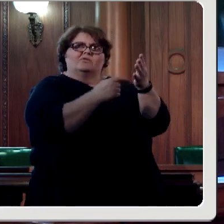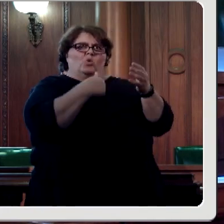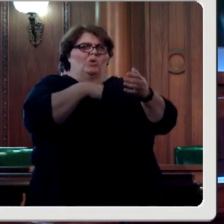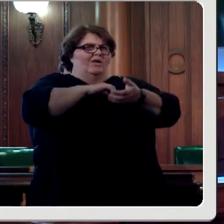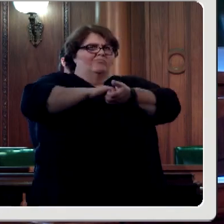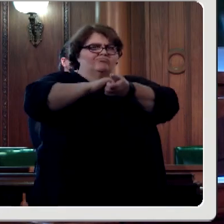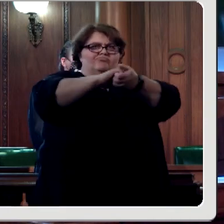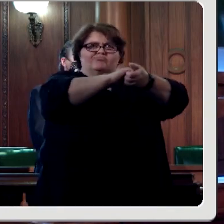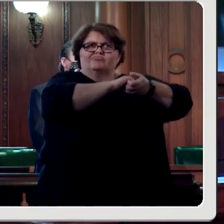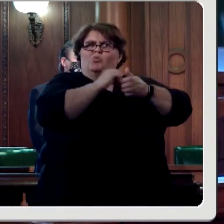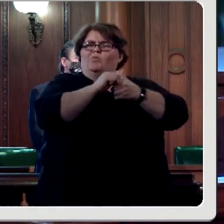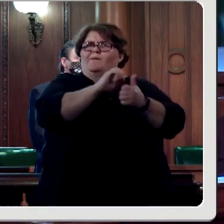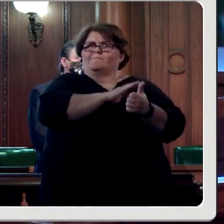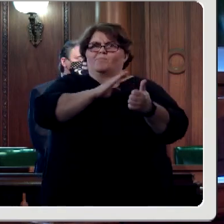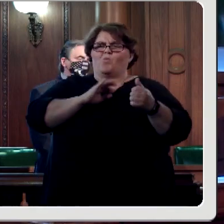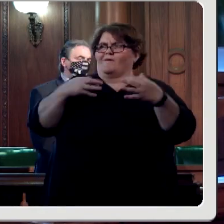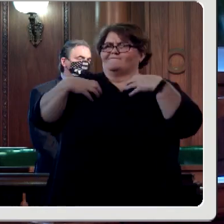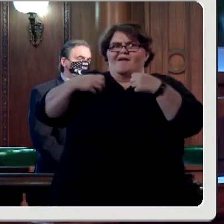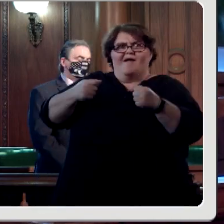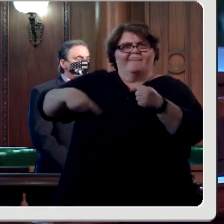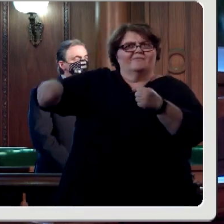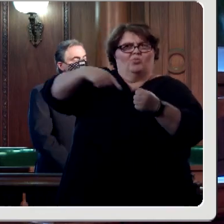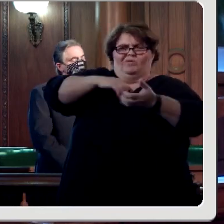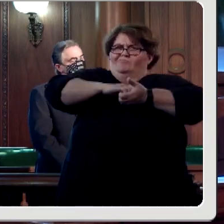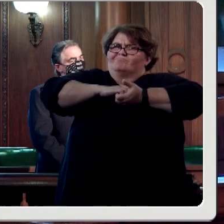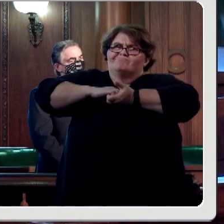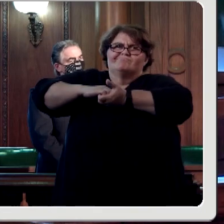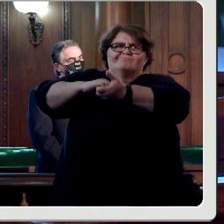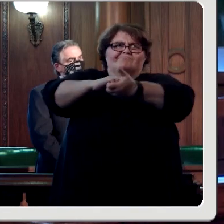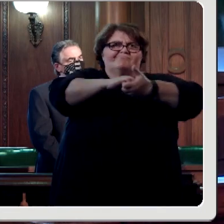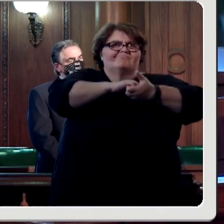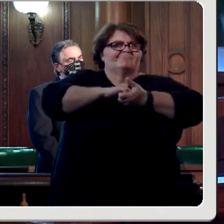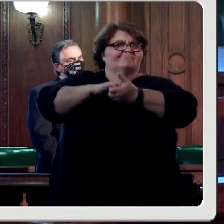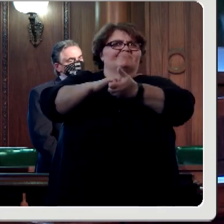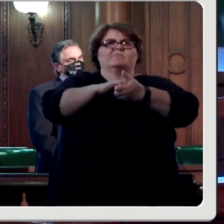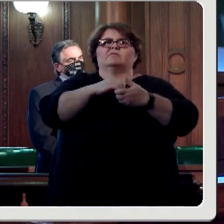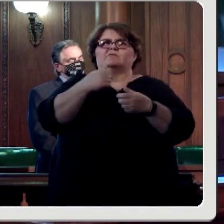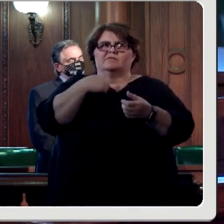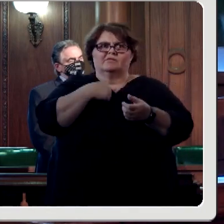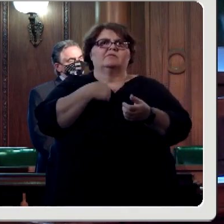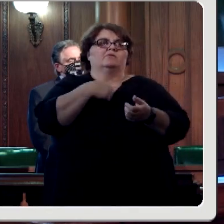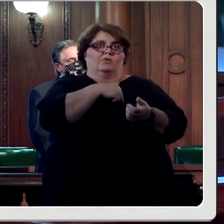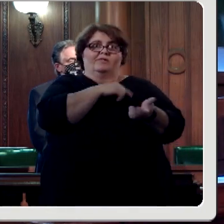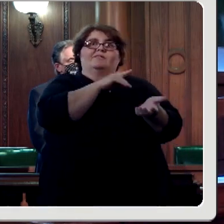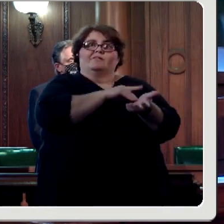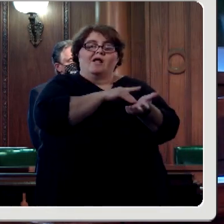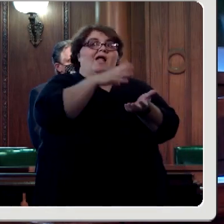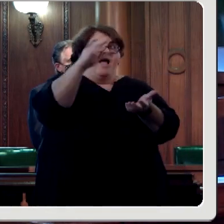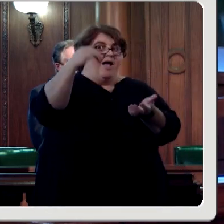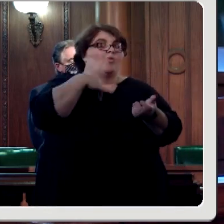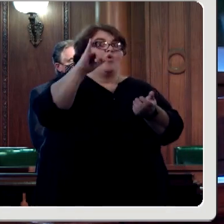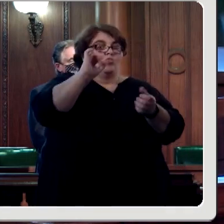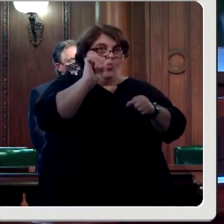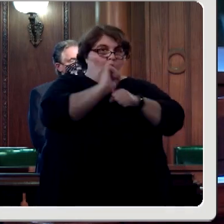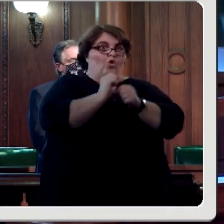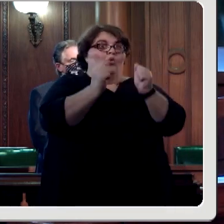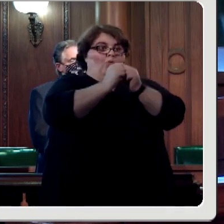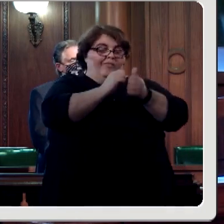And as physicians and scientists, We help to provide the